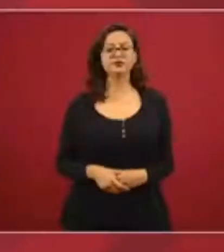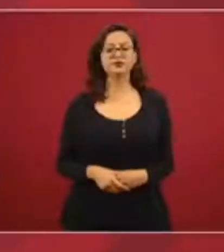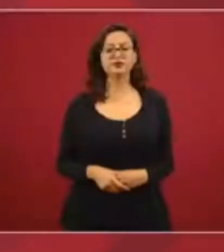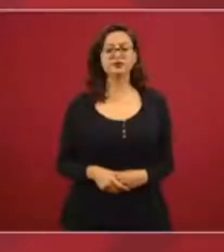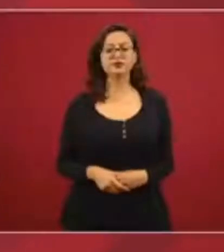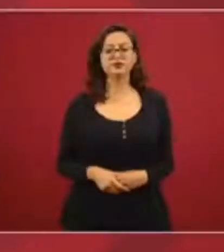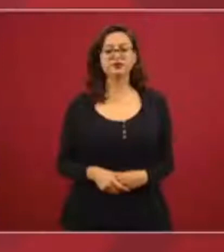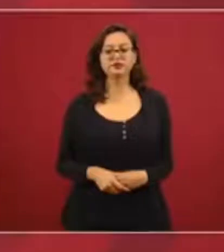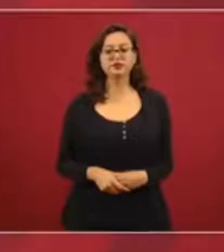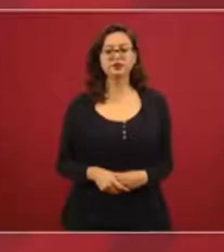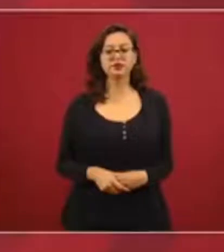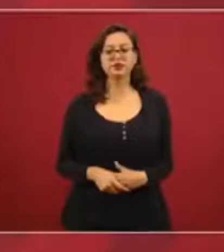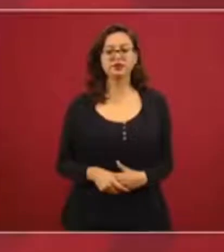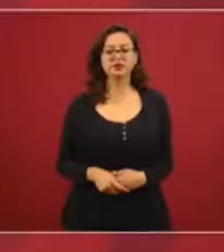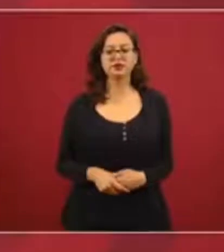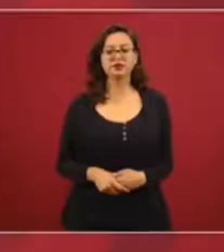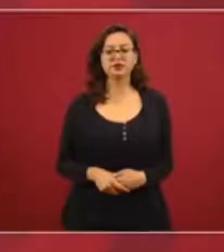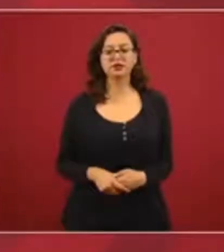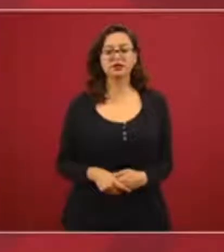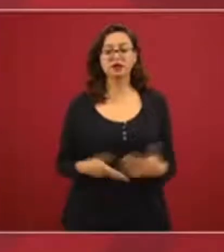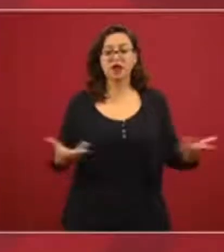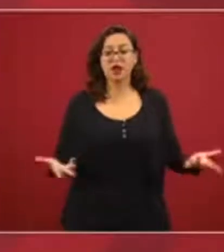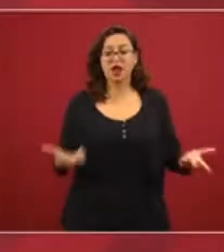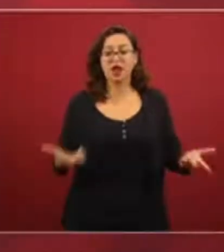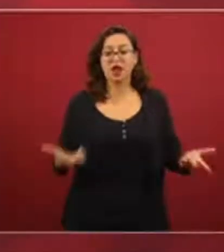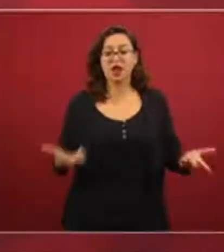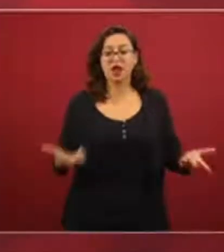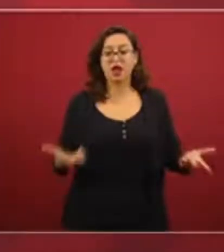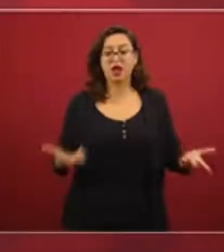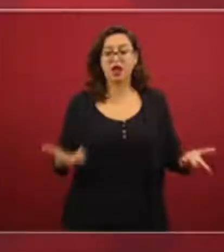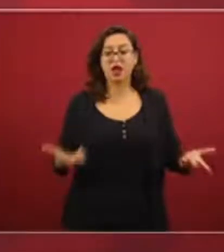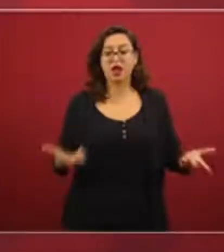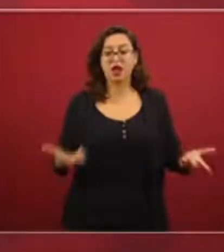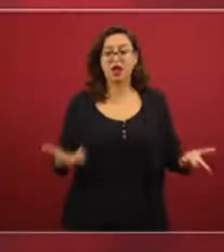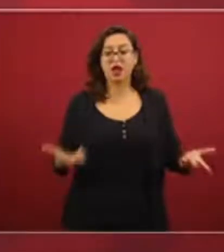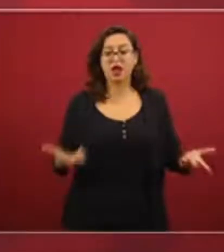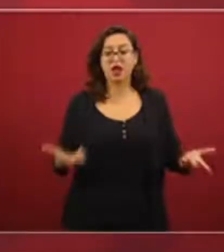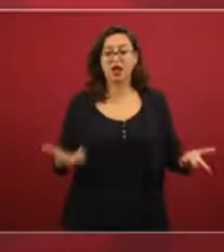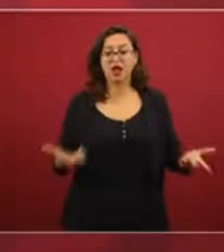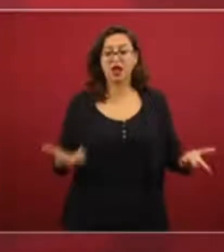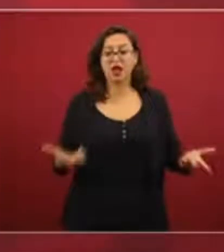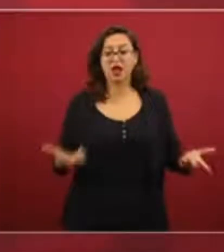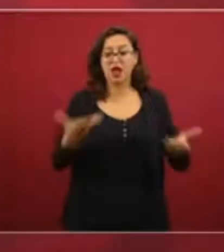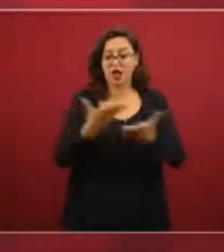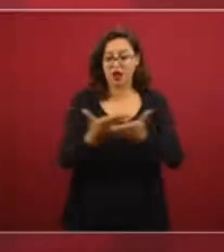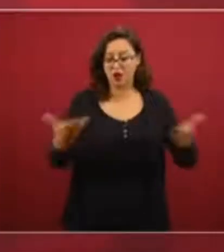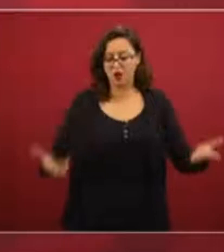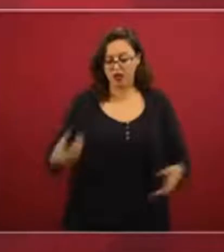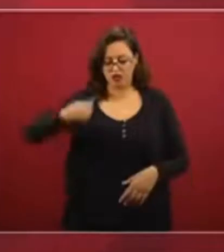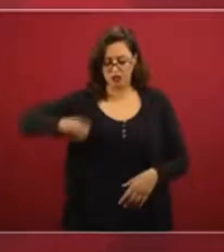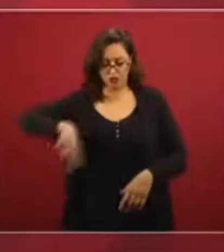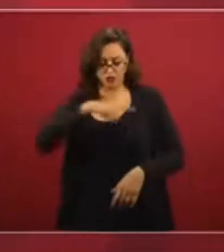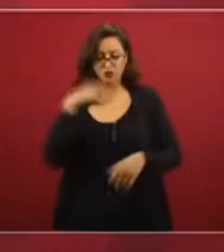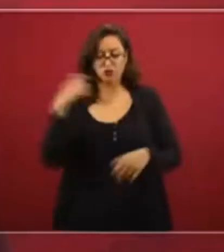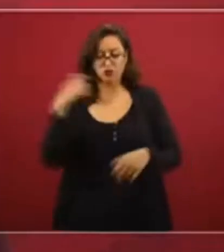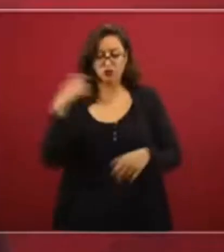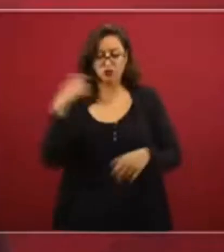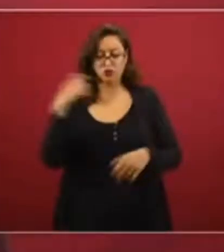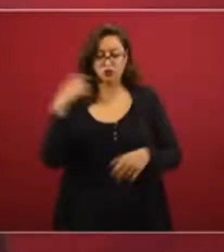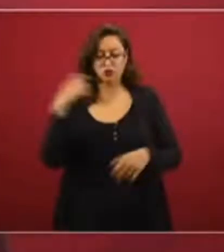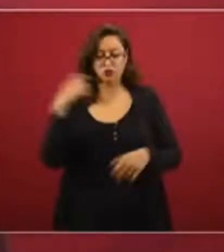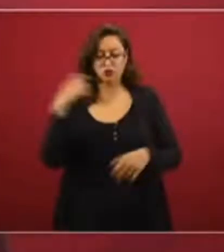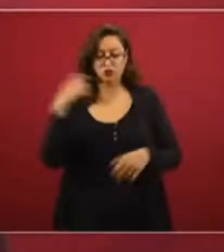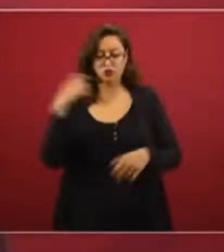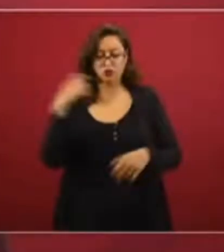Tenemos la gran oportunidad, We have the great opportunity, los mexicanos,